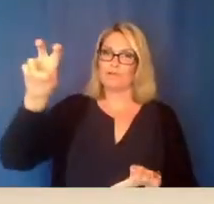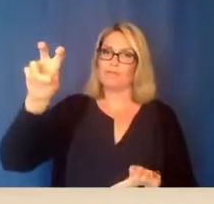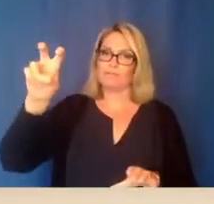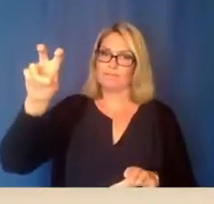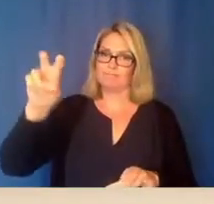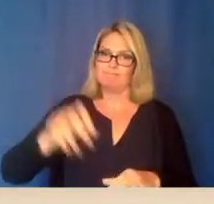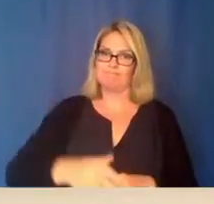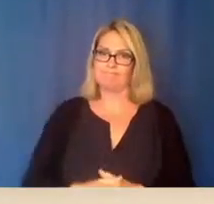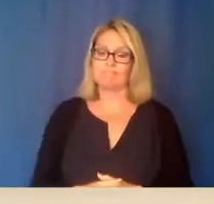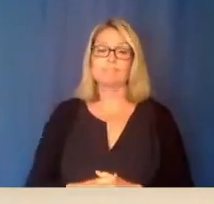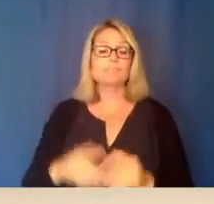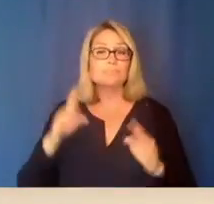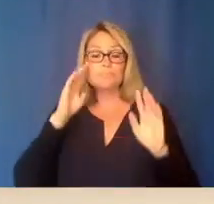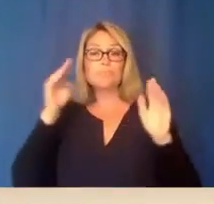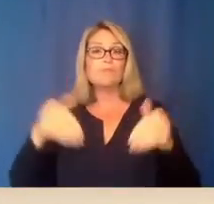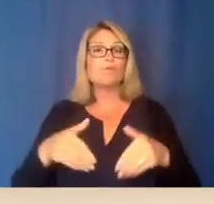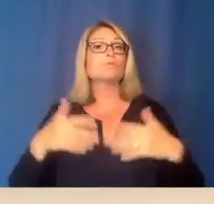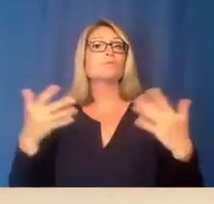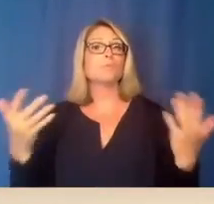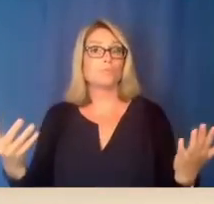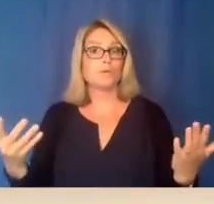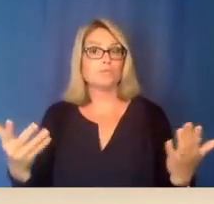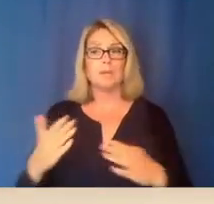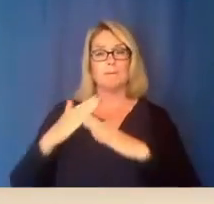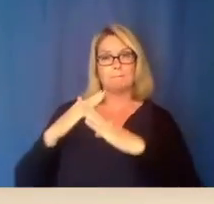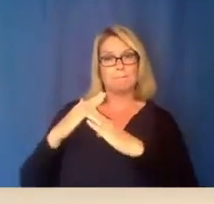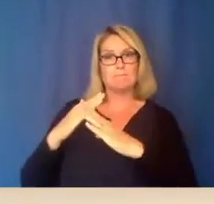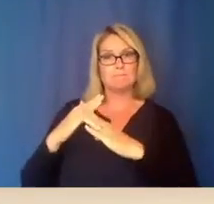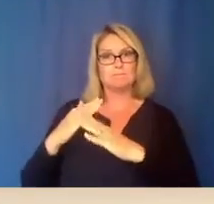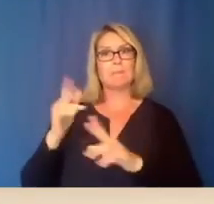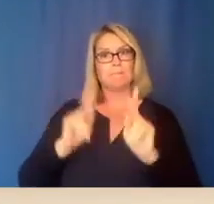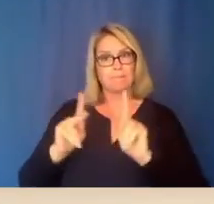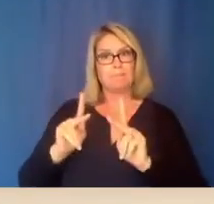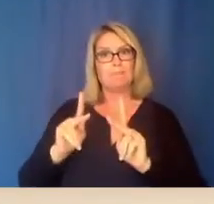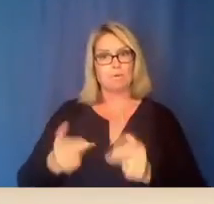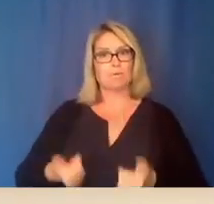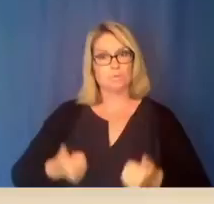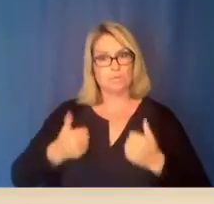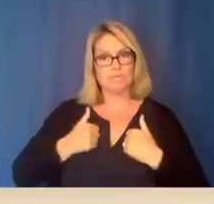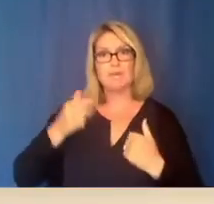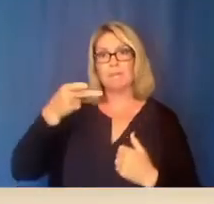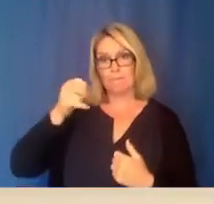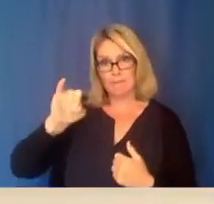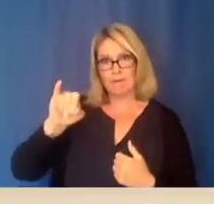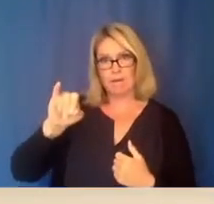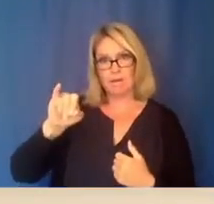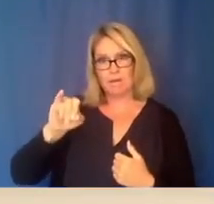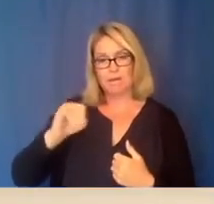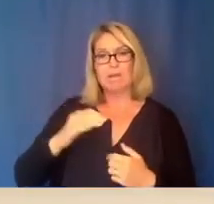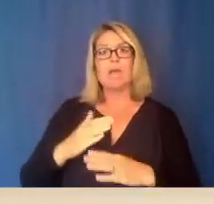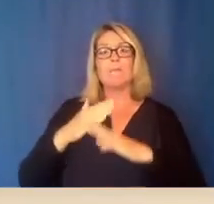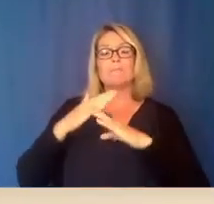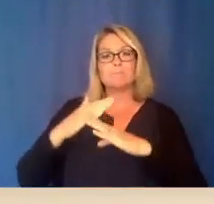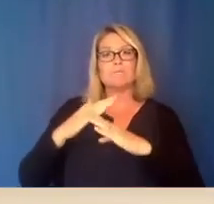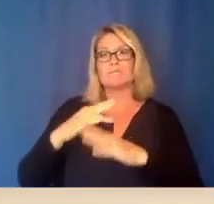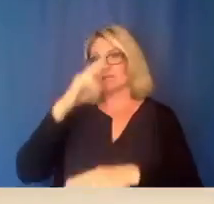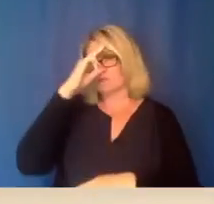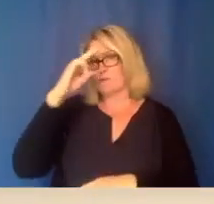Our focus has always been on both the protection of the health of PEI residents and protecting the capacity of our healthcare